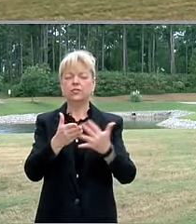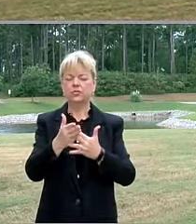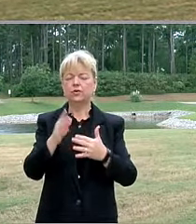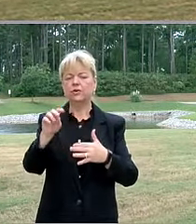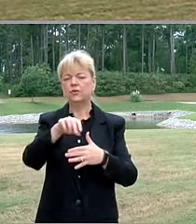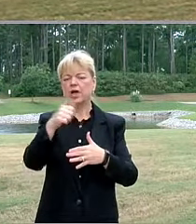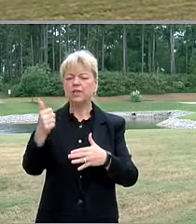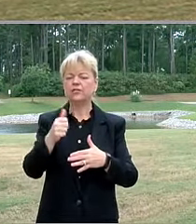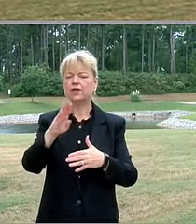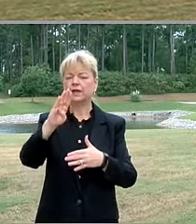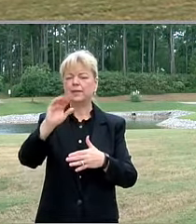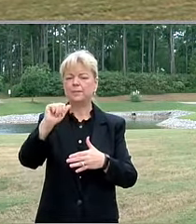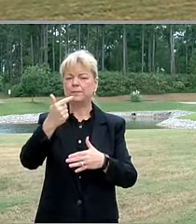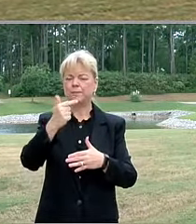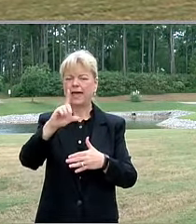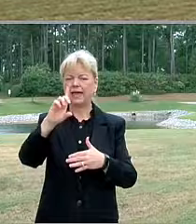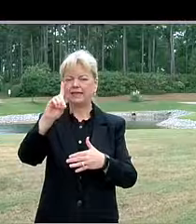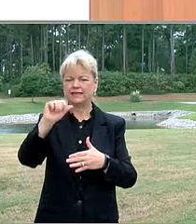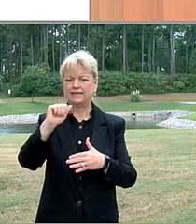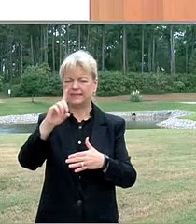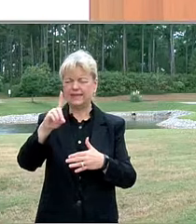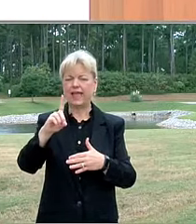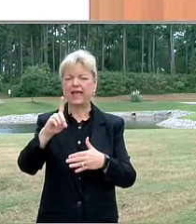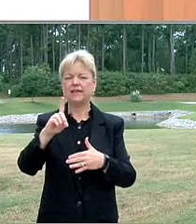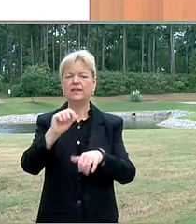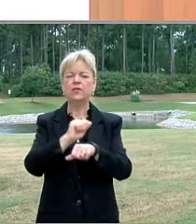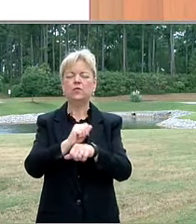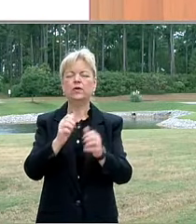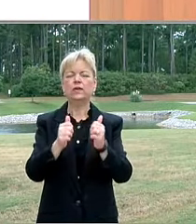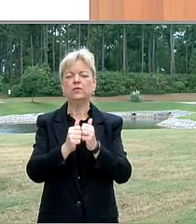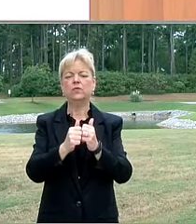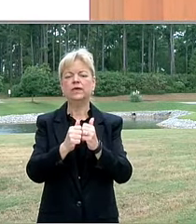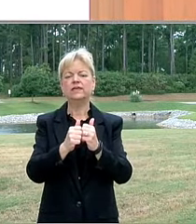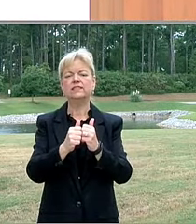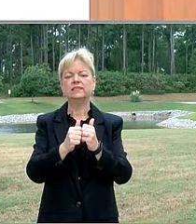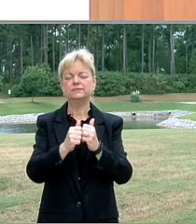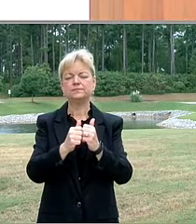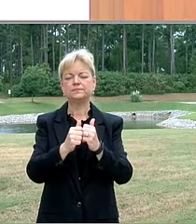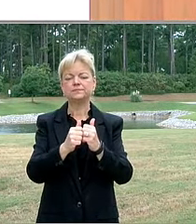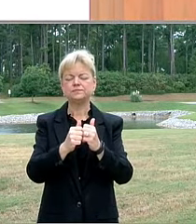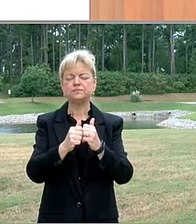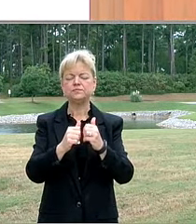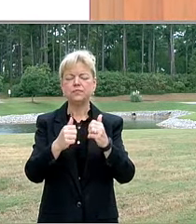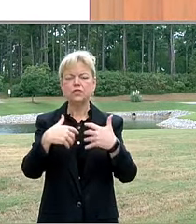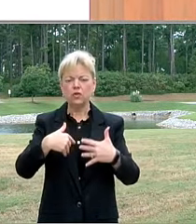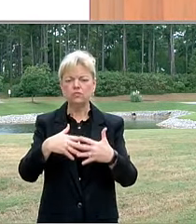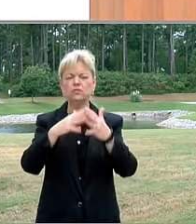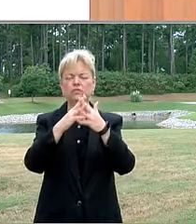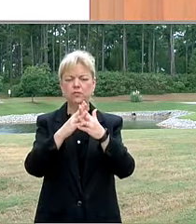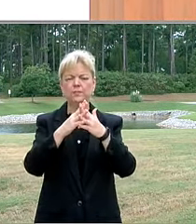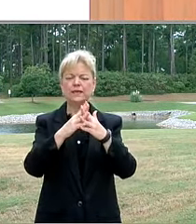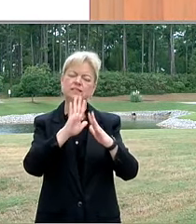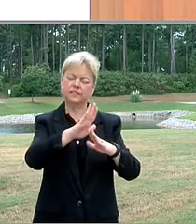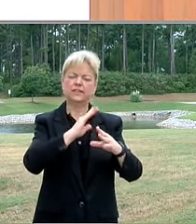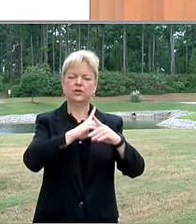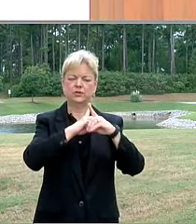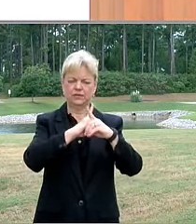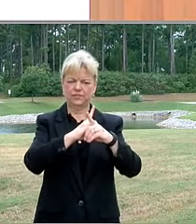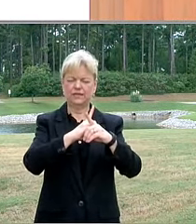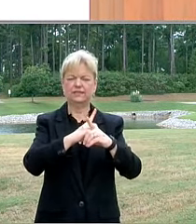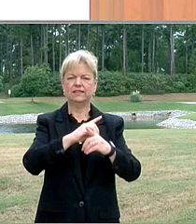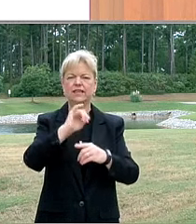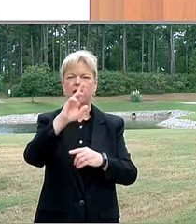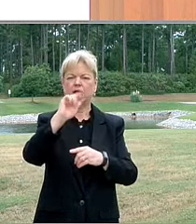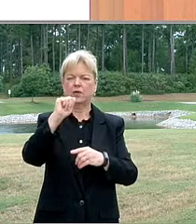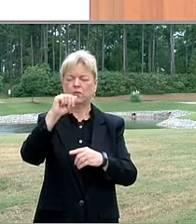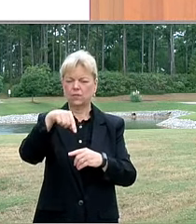in Baghdad working with USASAC on major programs to develop the air defense and rotary wing aircraft capabilities of the Iraqi